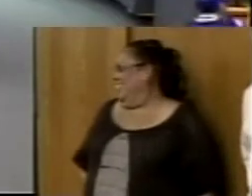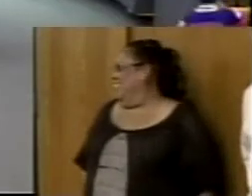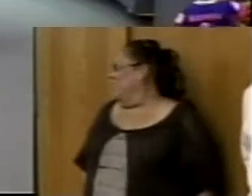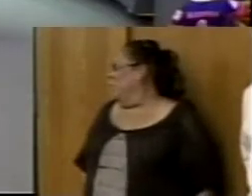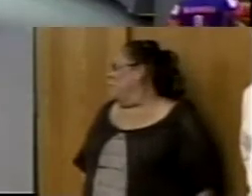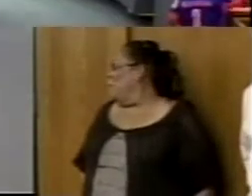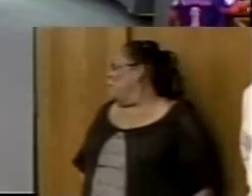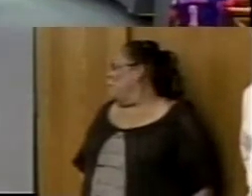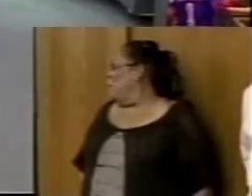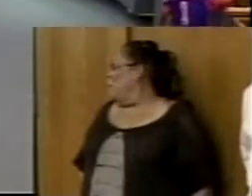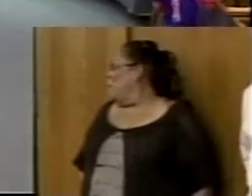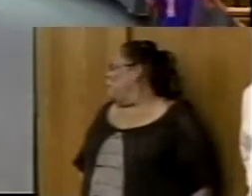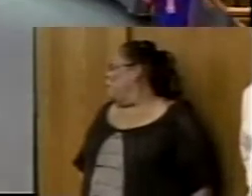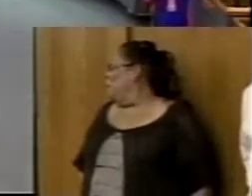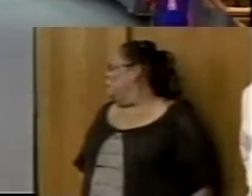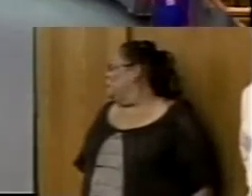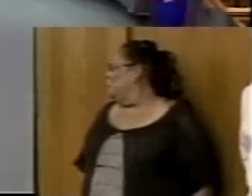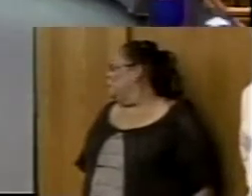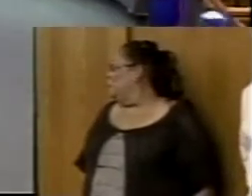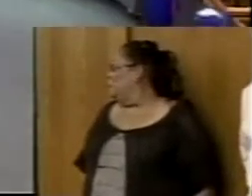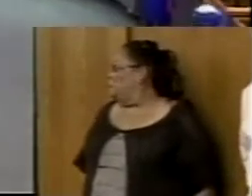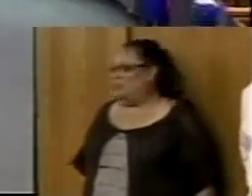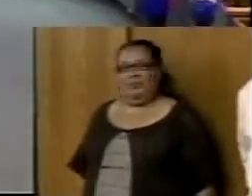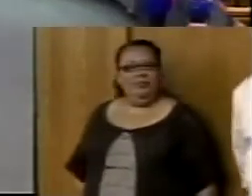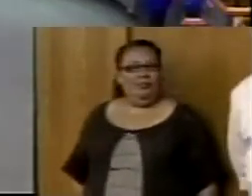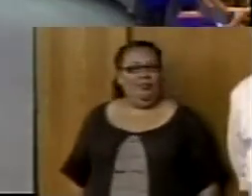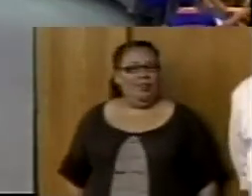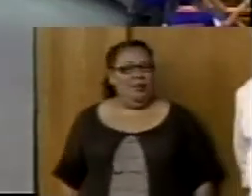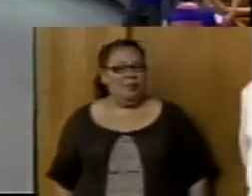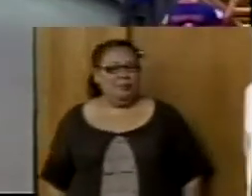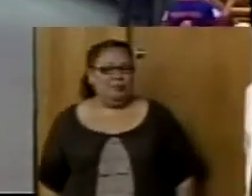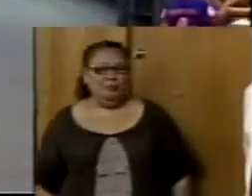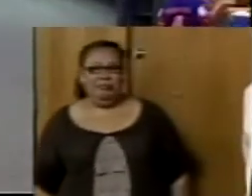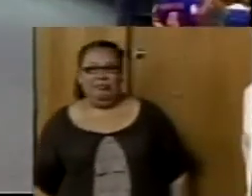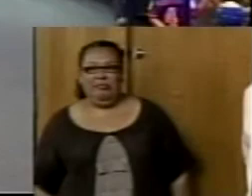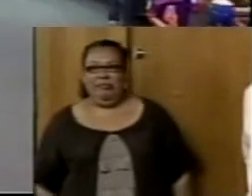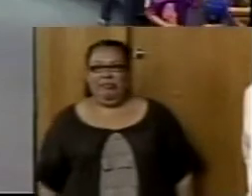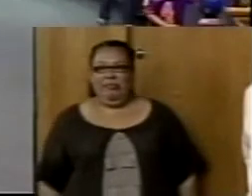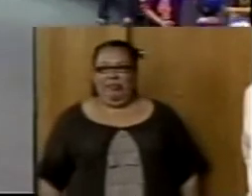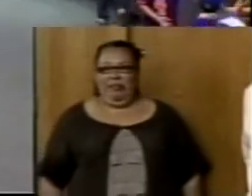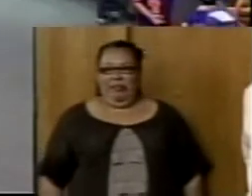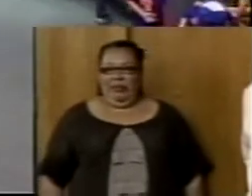We put in appreciation various certificates for each of your players. Congratulations.